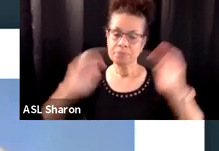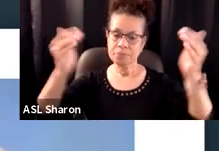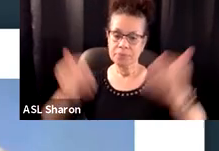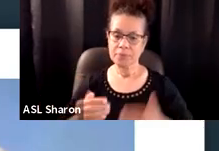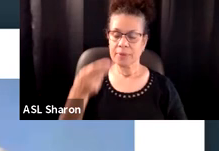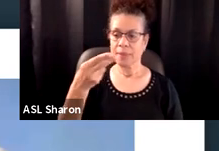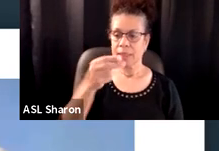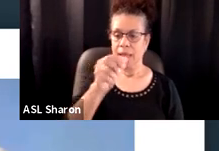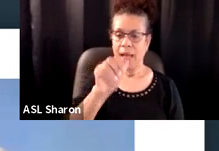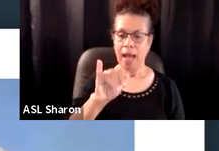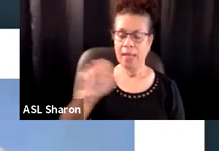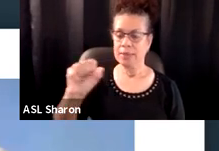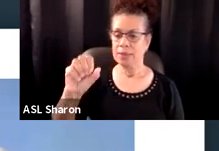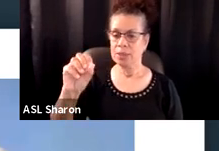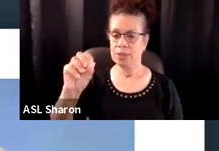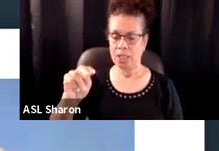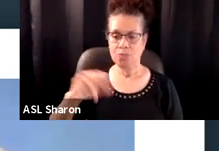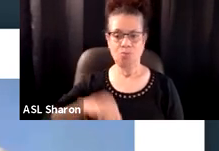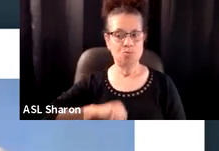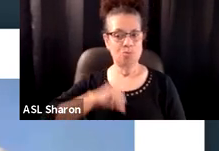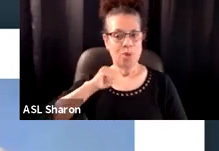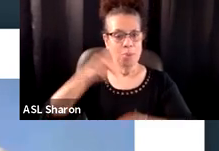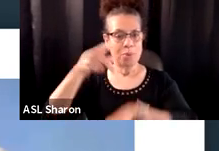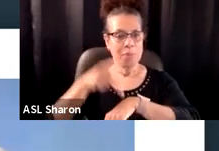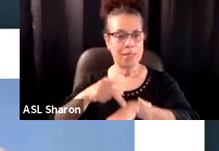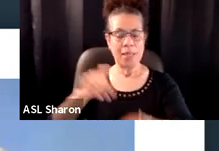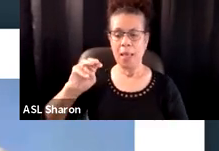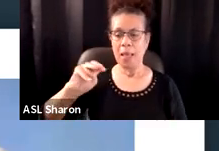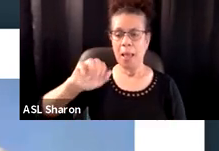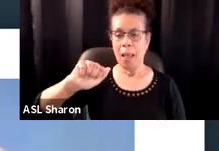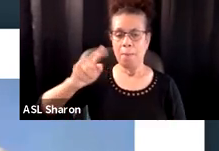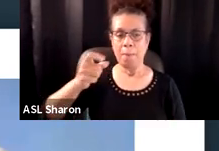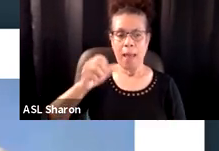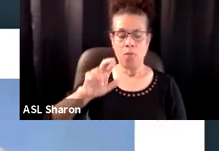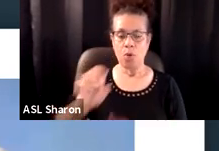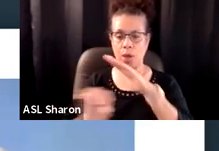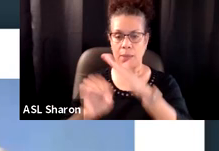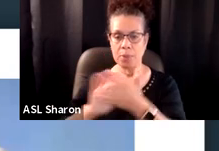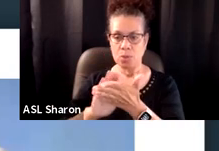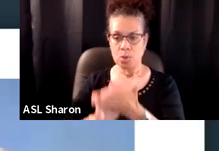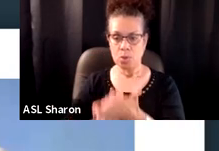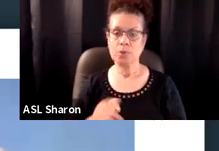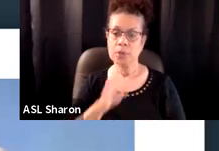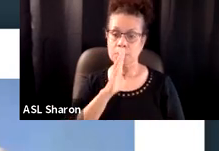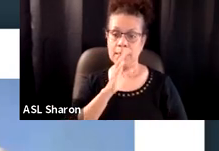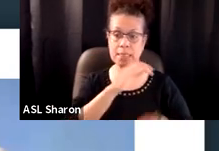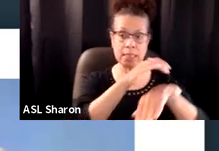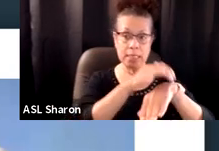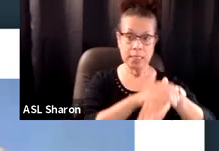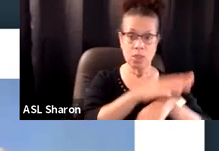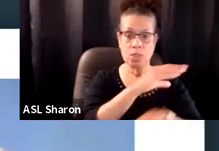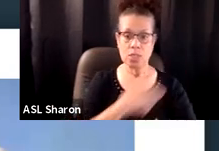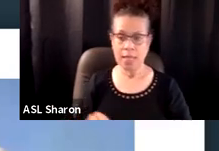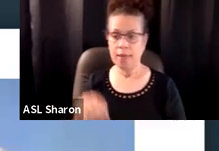sun he is the proud principal of the mather elementary school he is bilingual speaking both english and